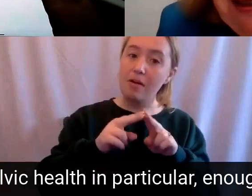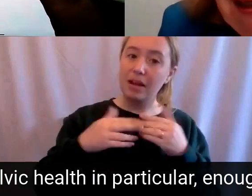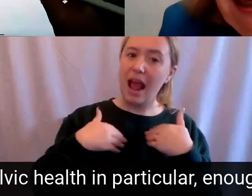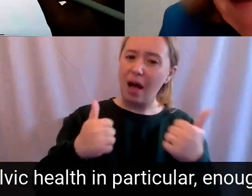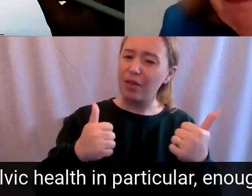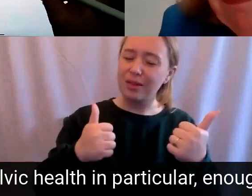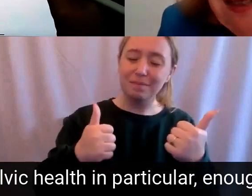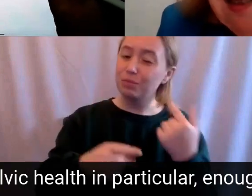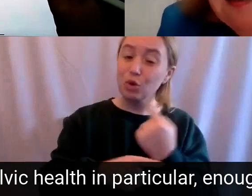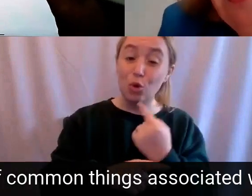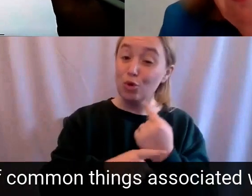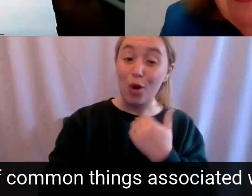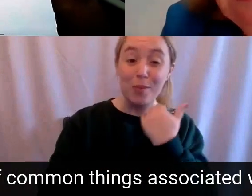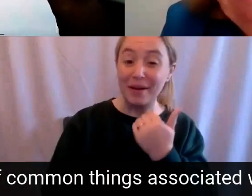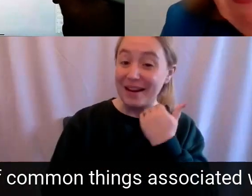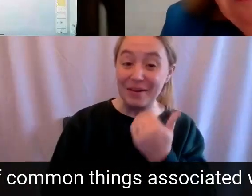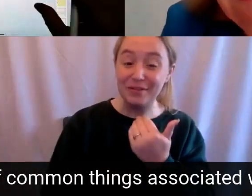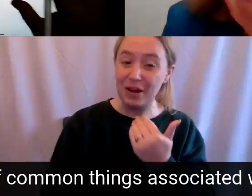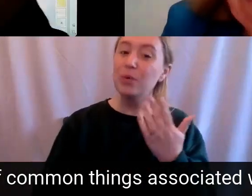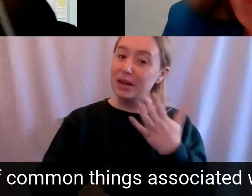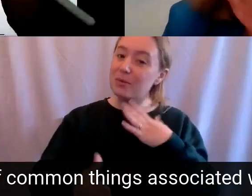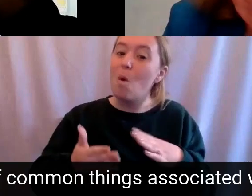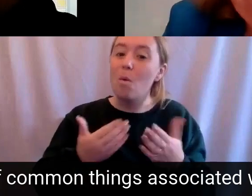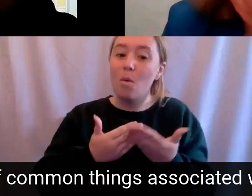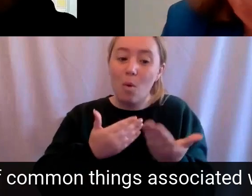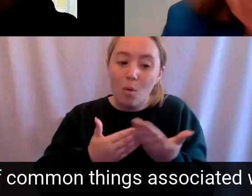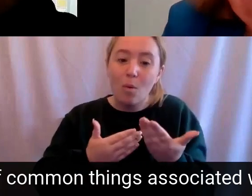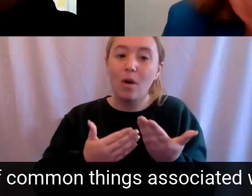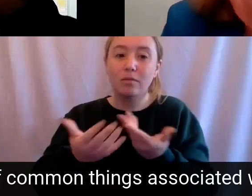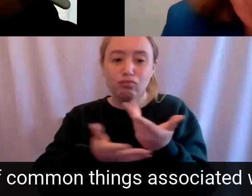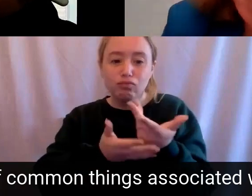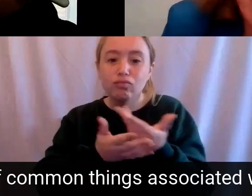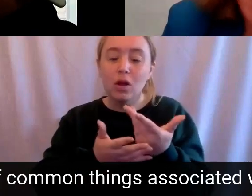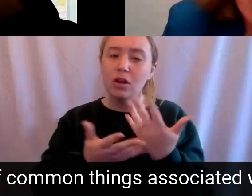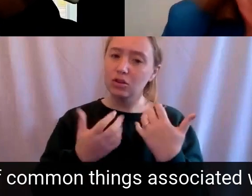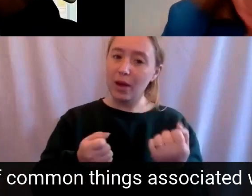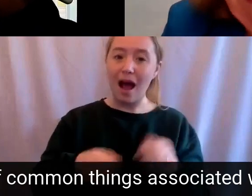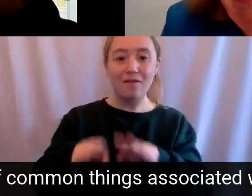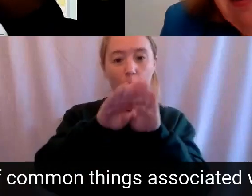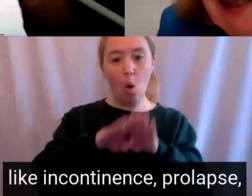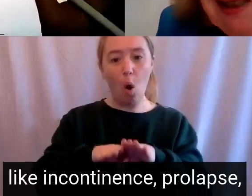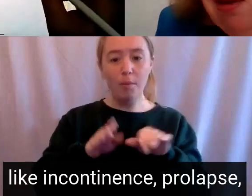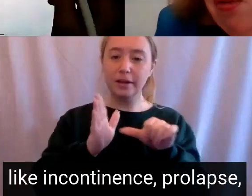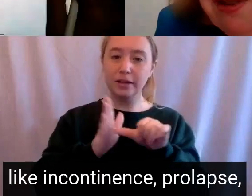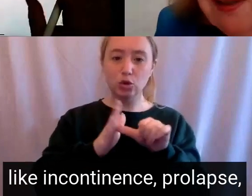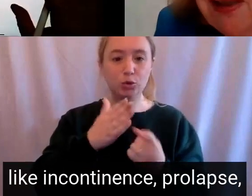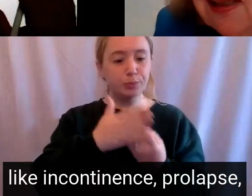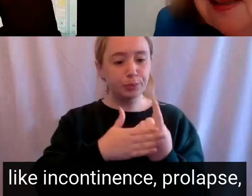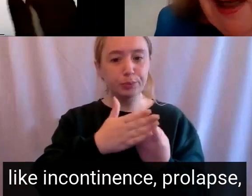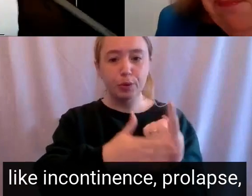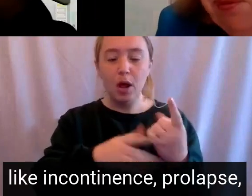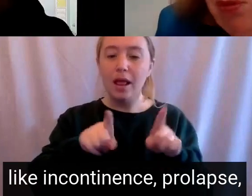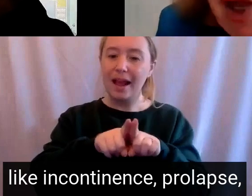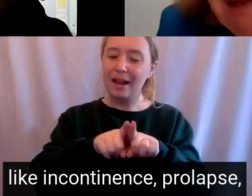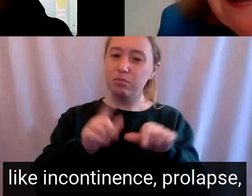enough. So despite sort of common things associated with pelvic health, like